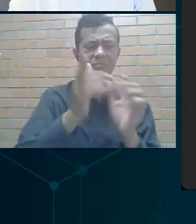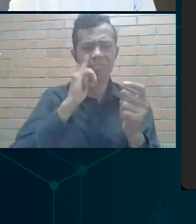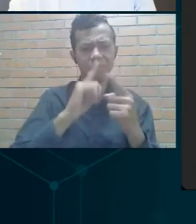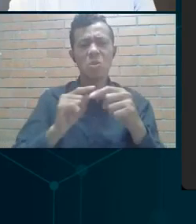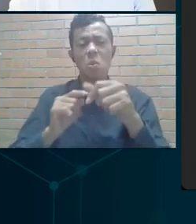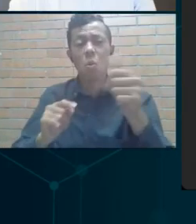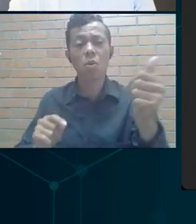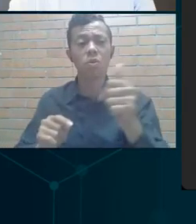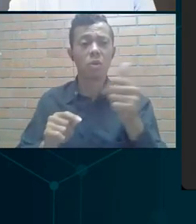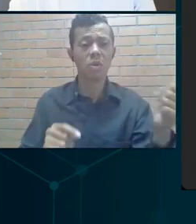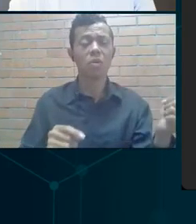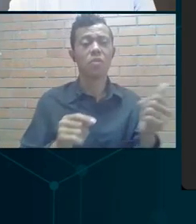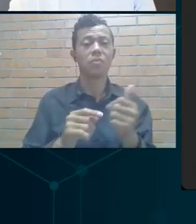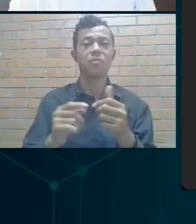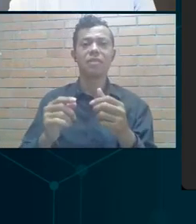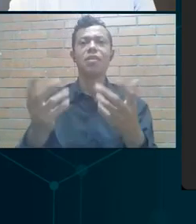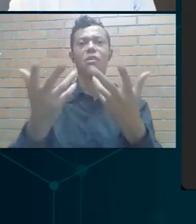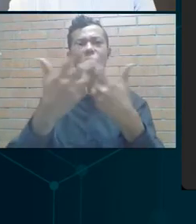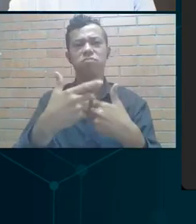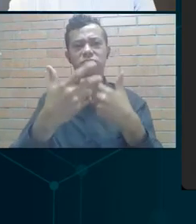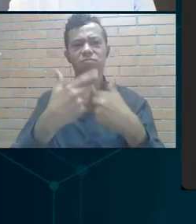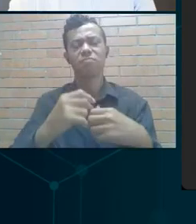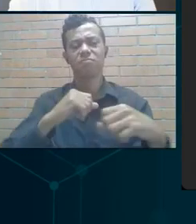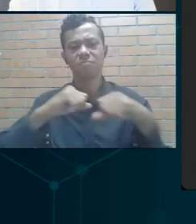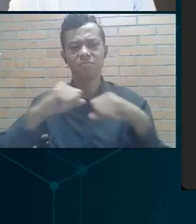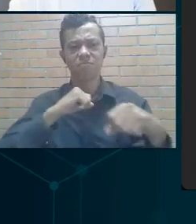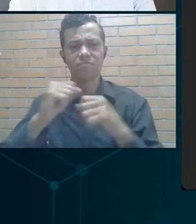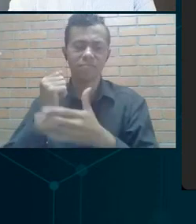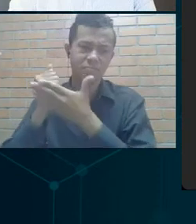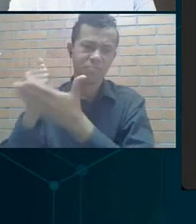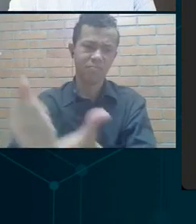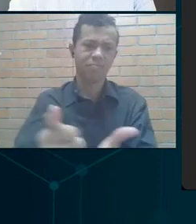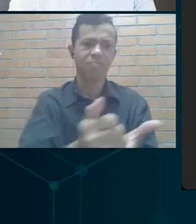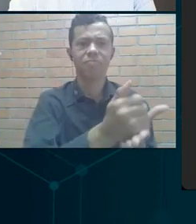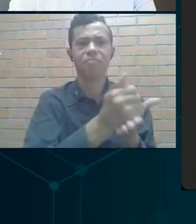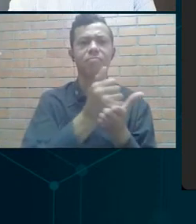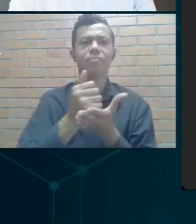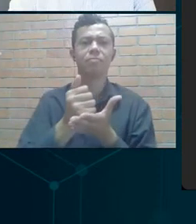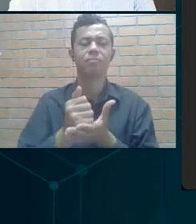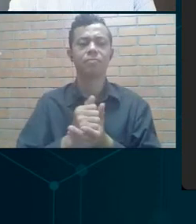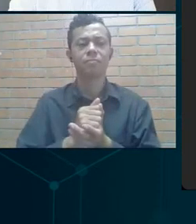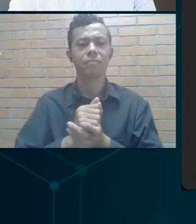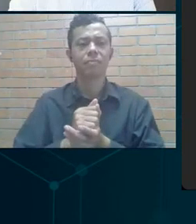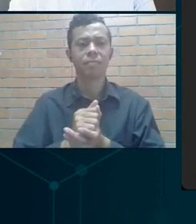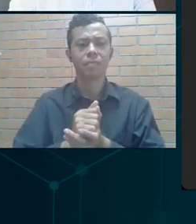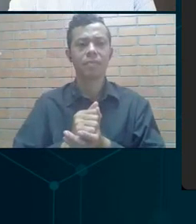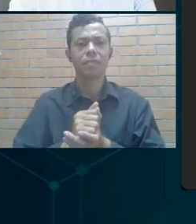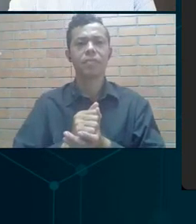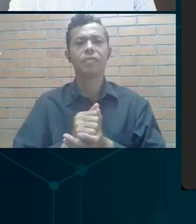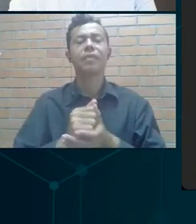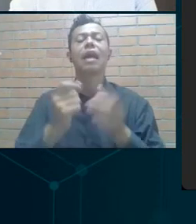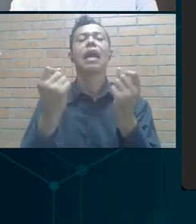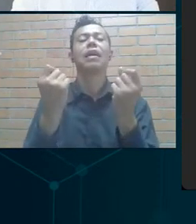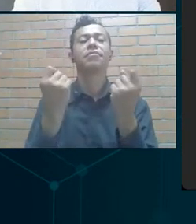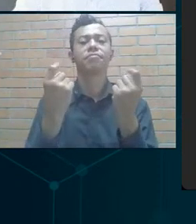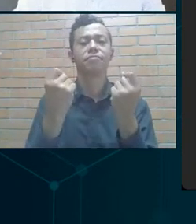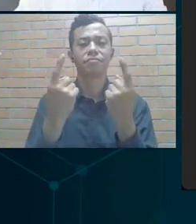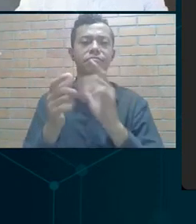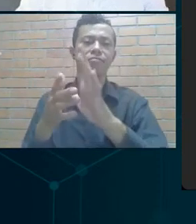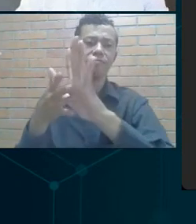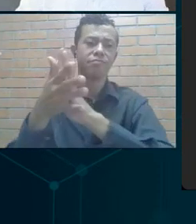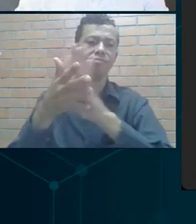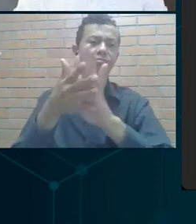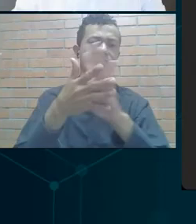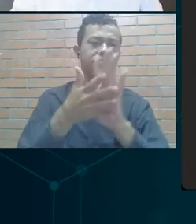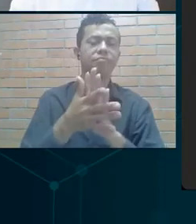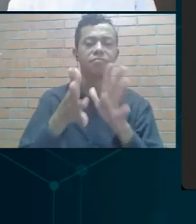data. Abel, maybe you want to talk about the cloud era and how it started with Google having spare